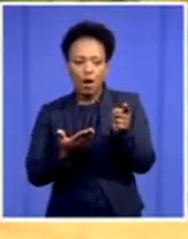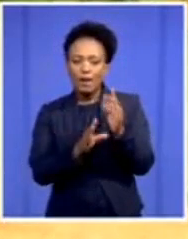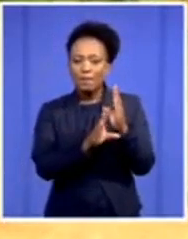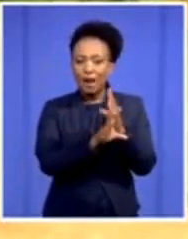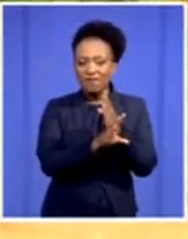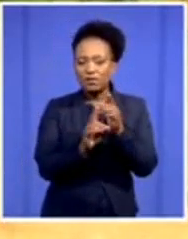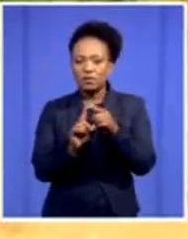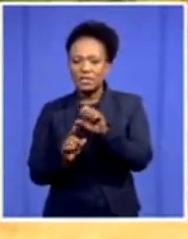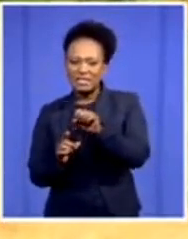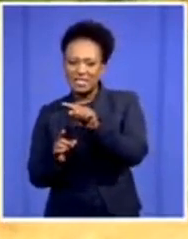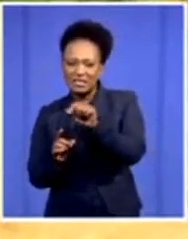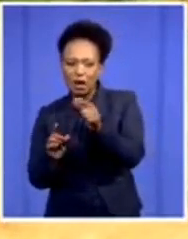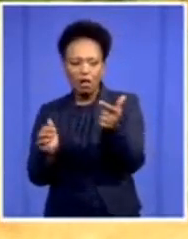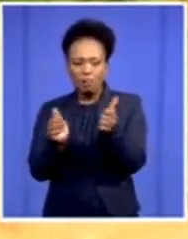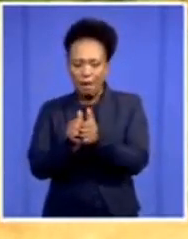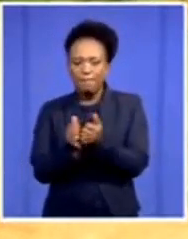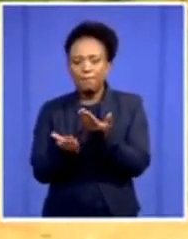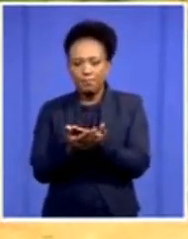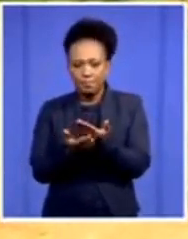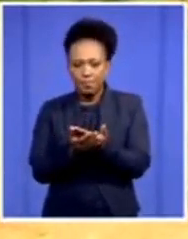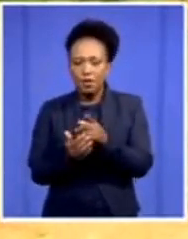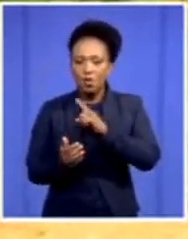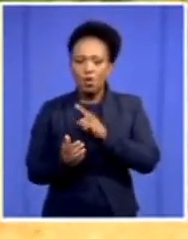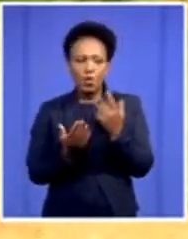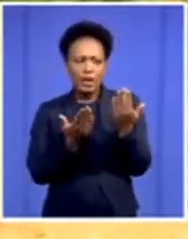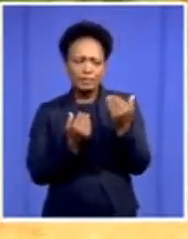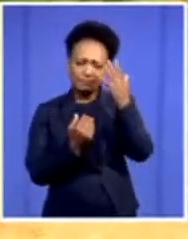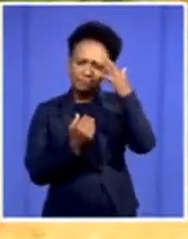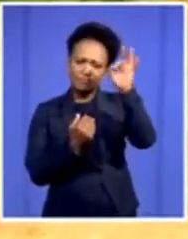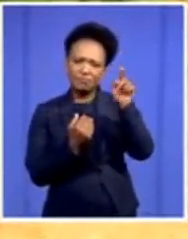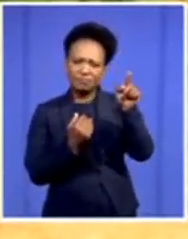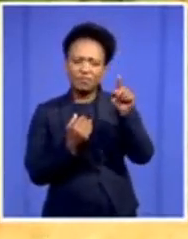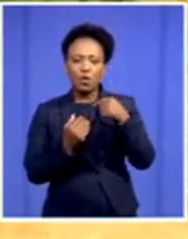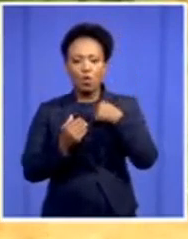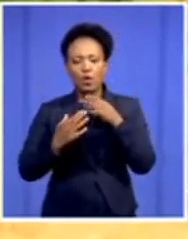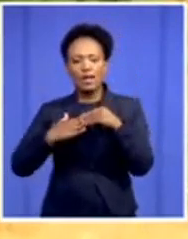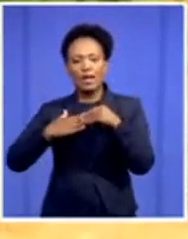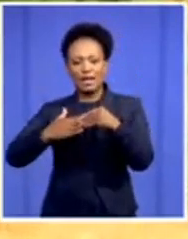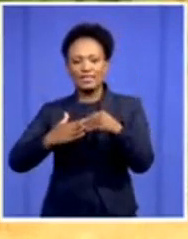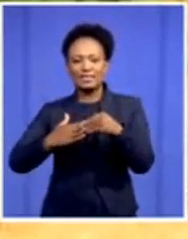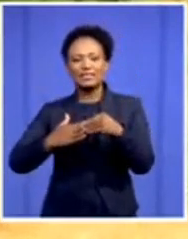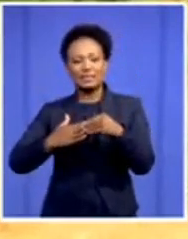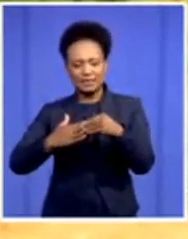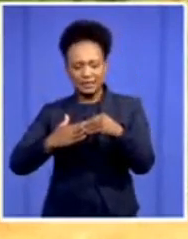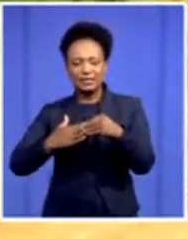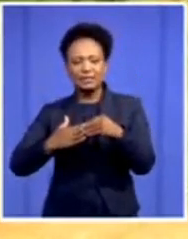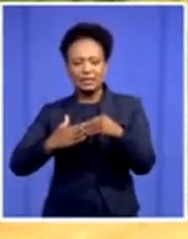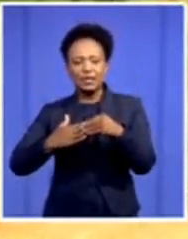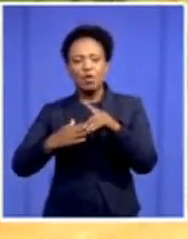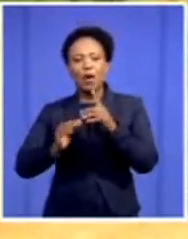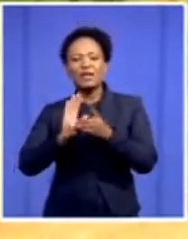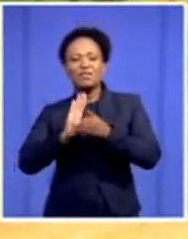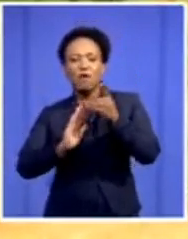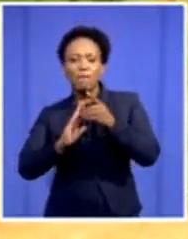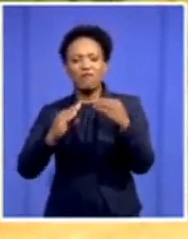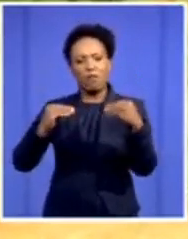expecting government to make sure that we can lead in terms of enterprise development. What's happening now is that government